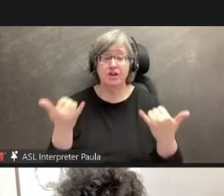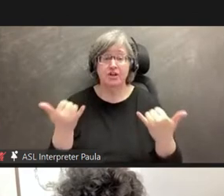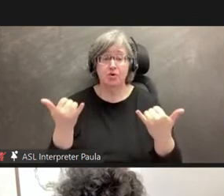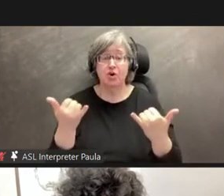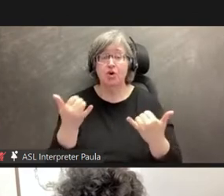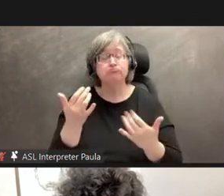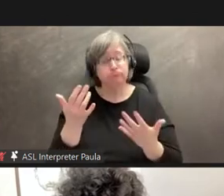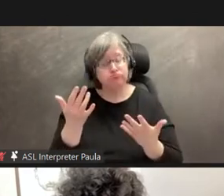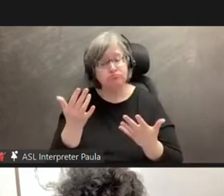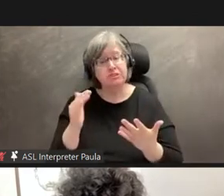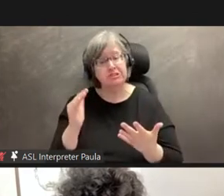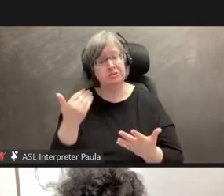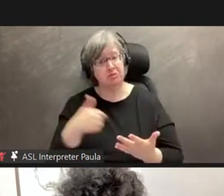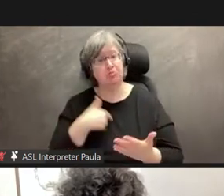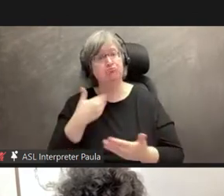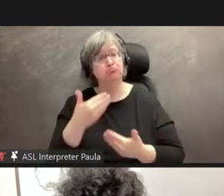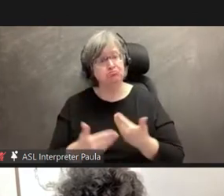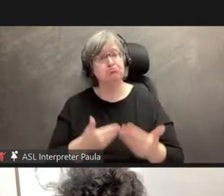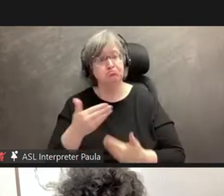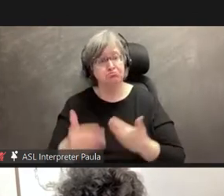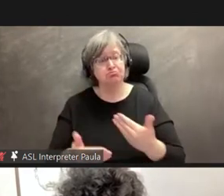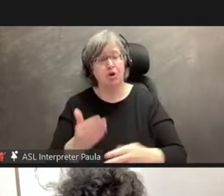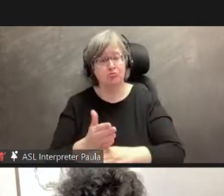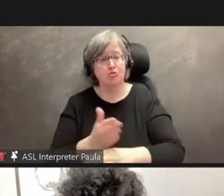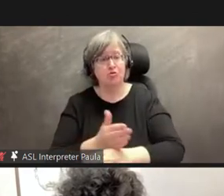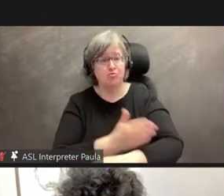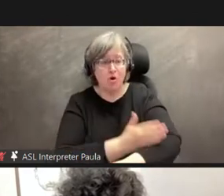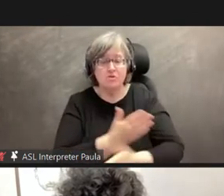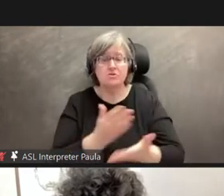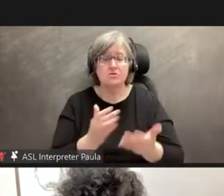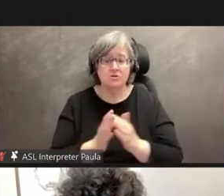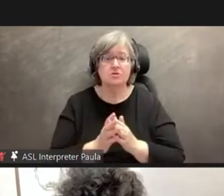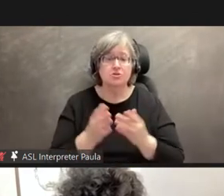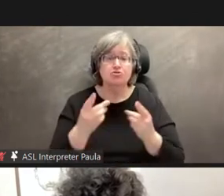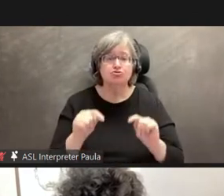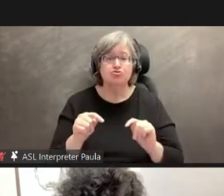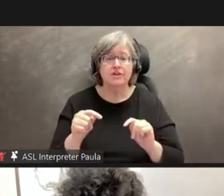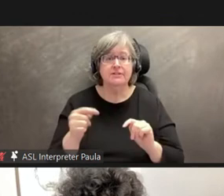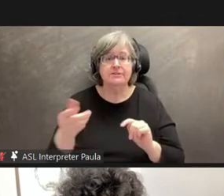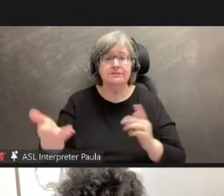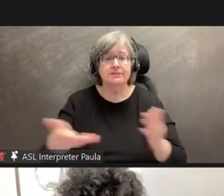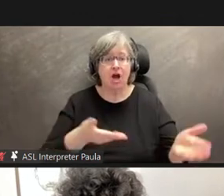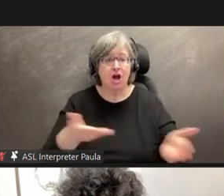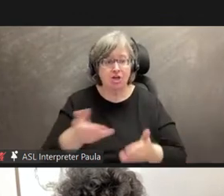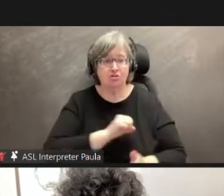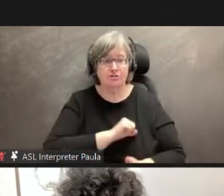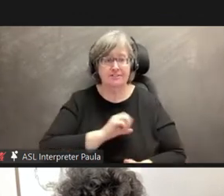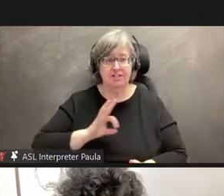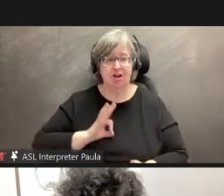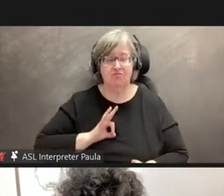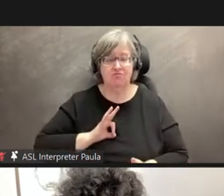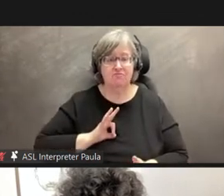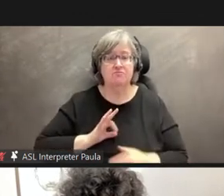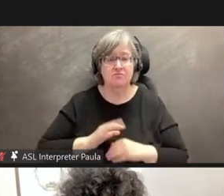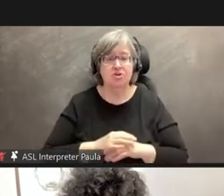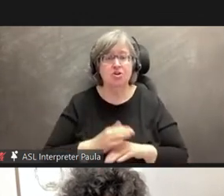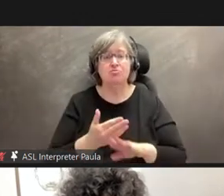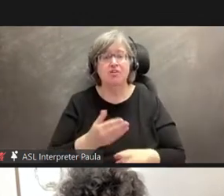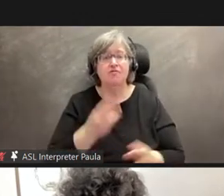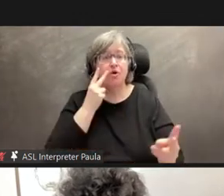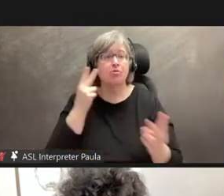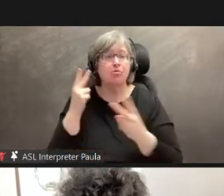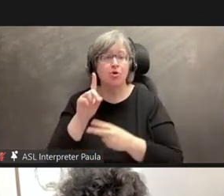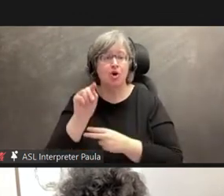like we're making progress on getting those personnel out in place by Memorial Day